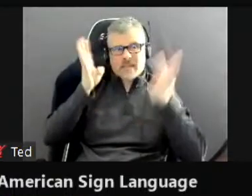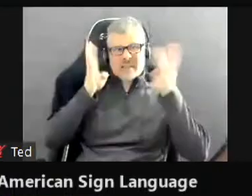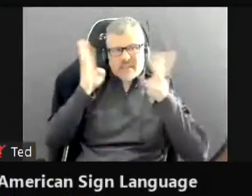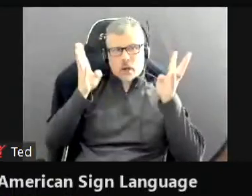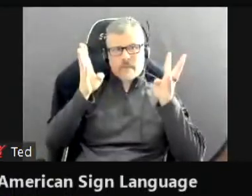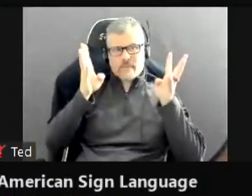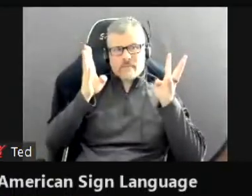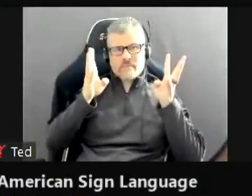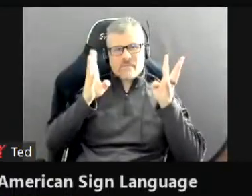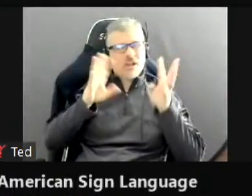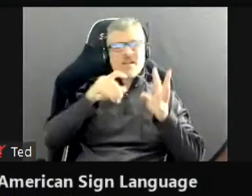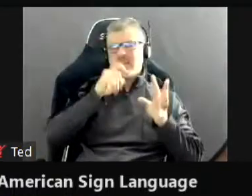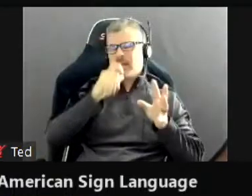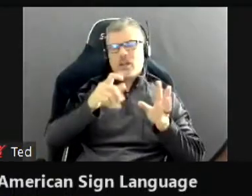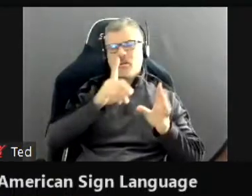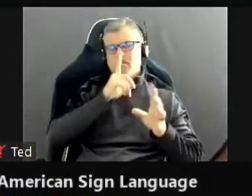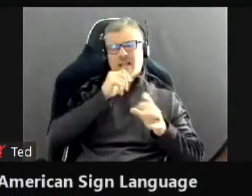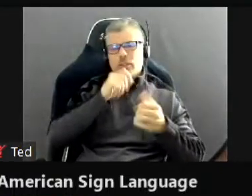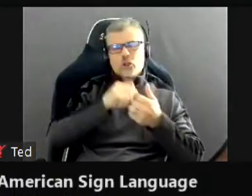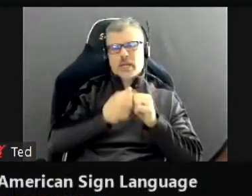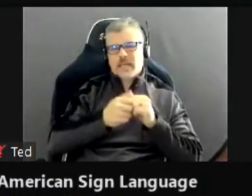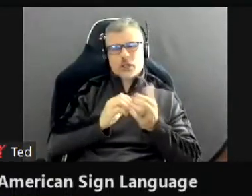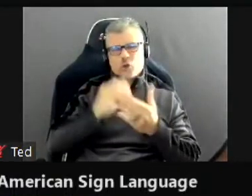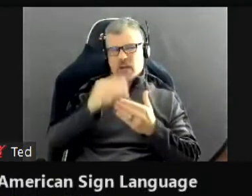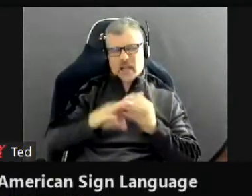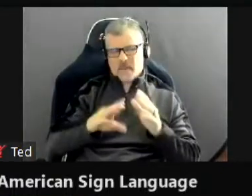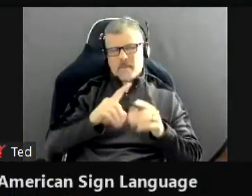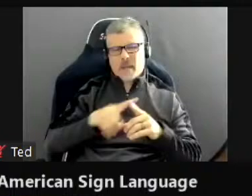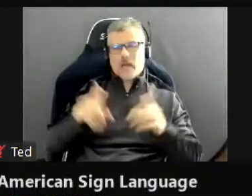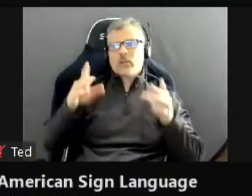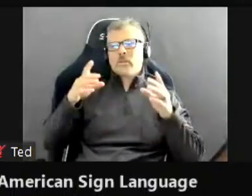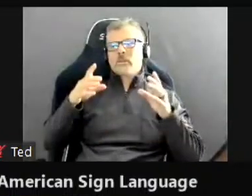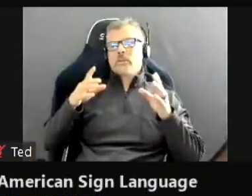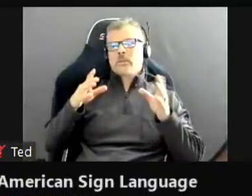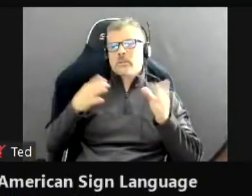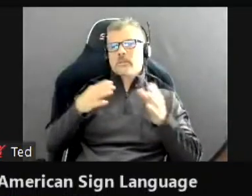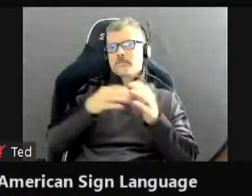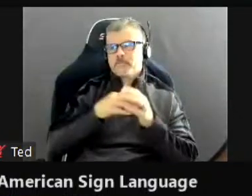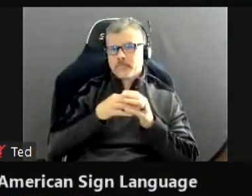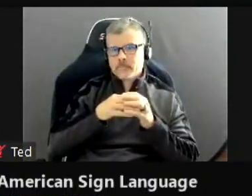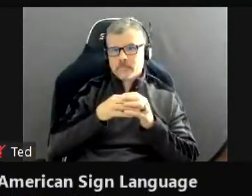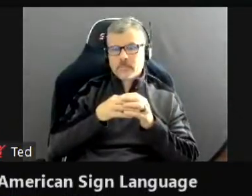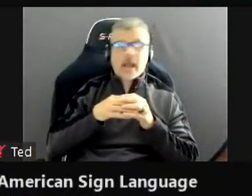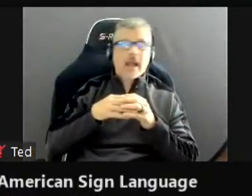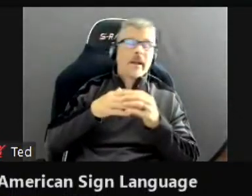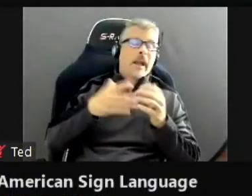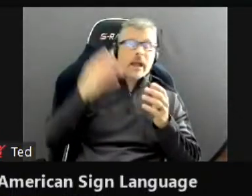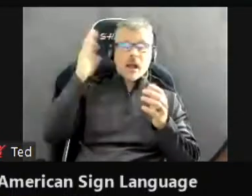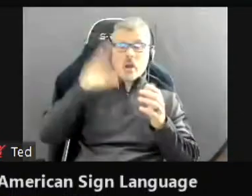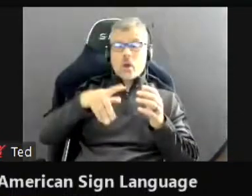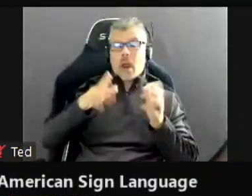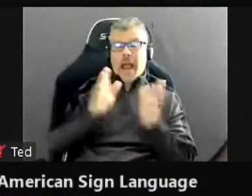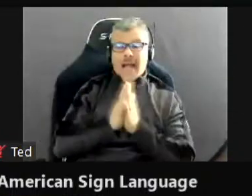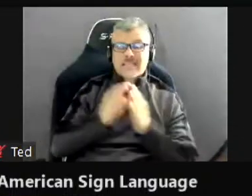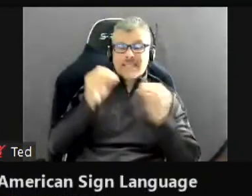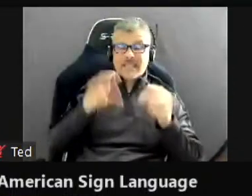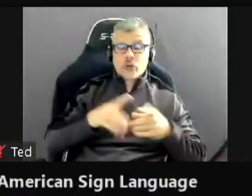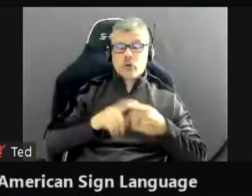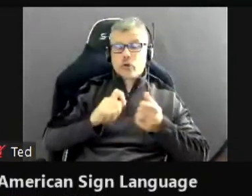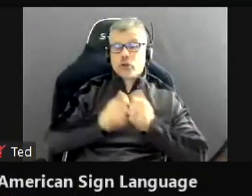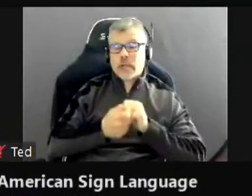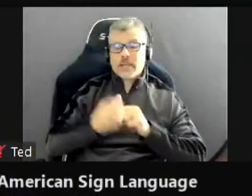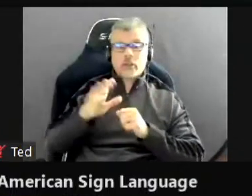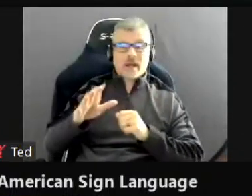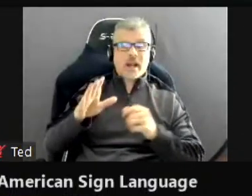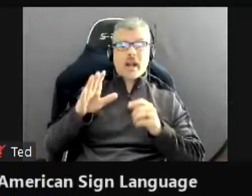without changing the curriculum, because whenever that seems to be asked of teachers or IEP teams, that's usually